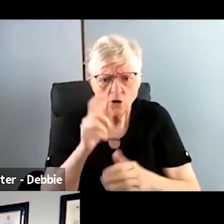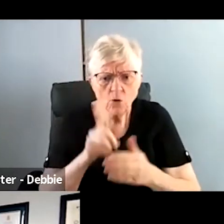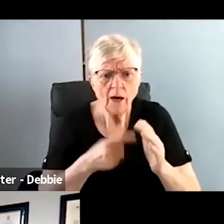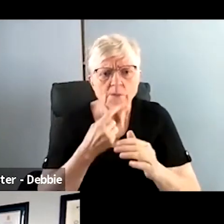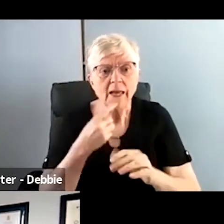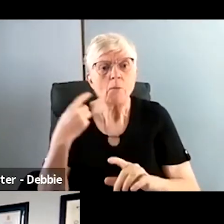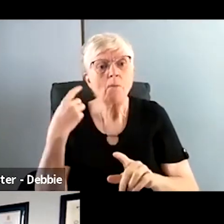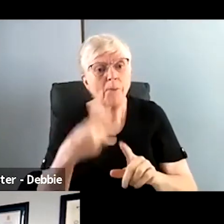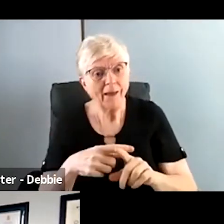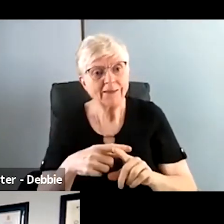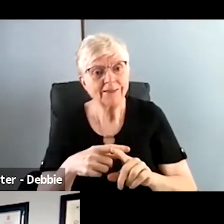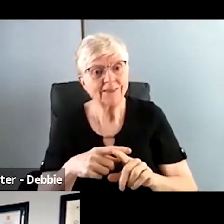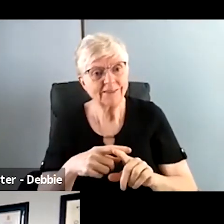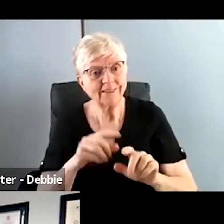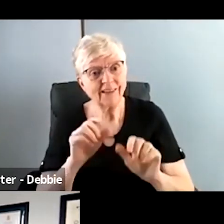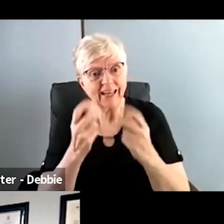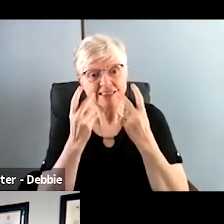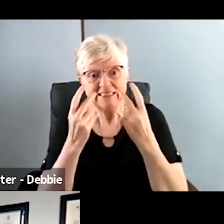smile while I do it.